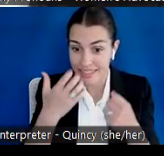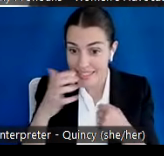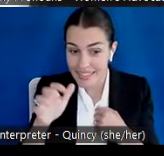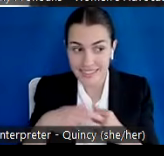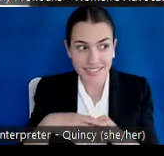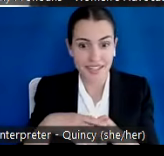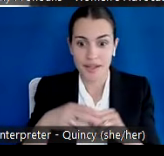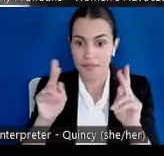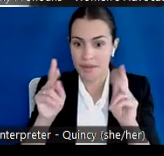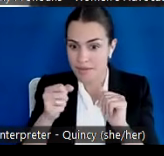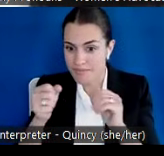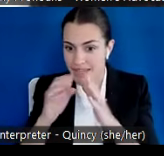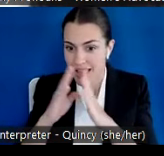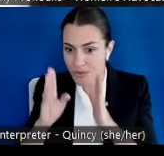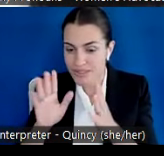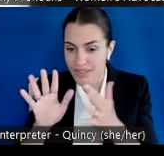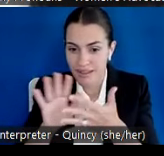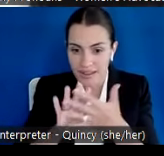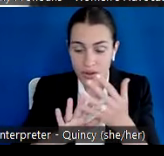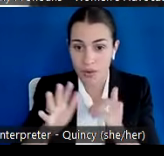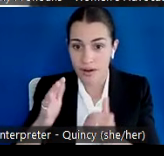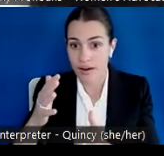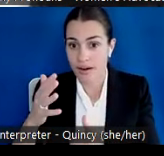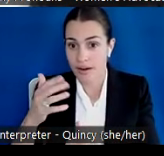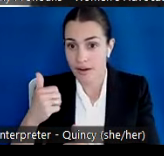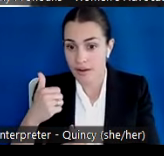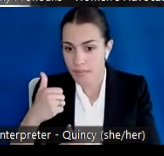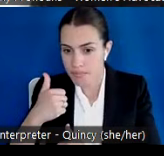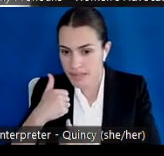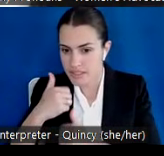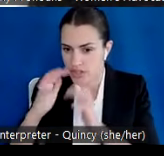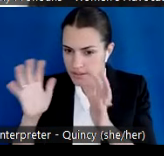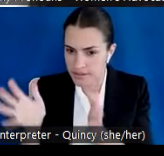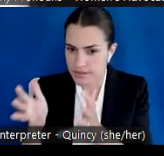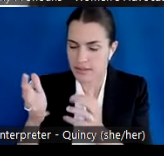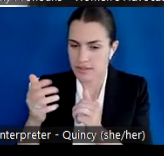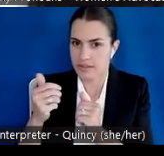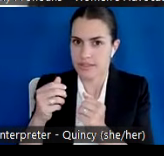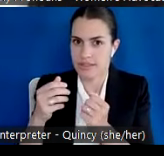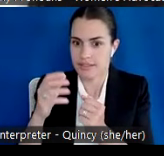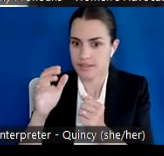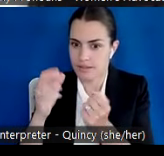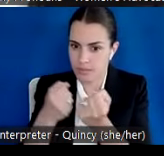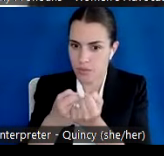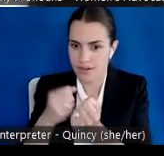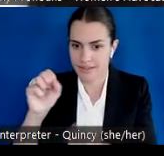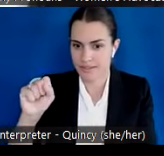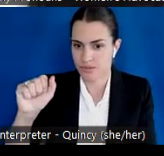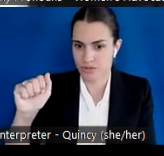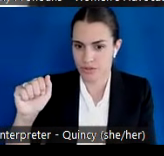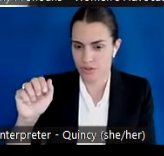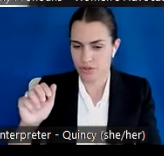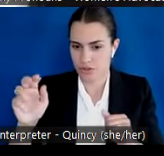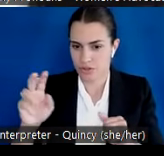proud of the steps that the military is taking to support sexual assault survivors. It's really wonderful to read all of